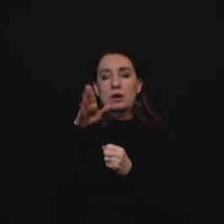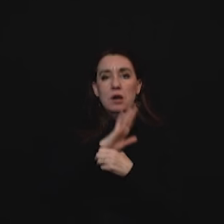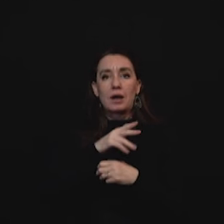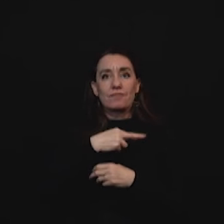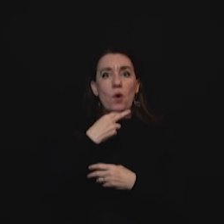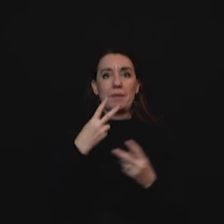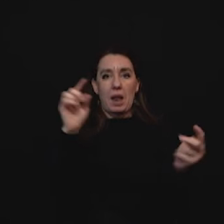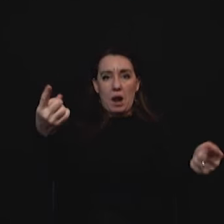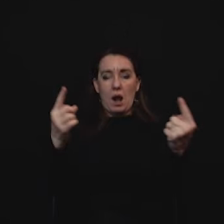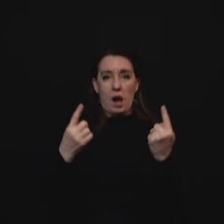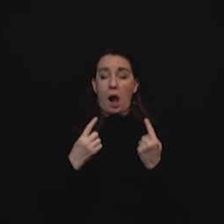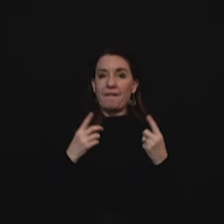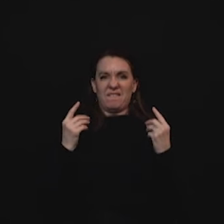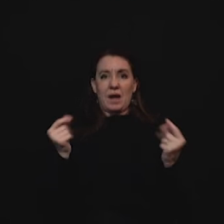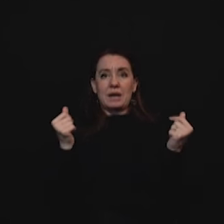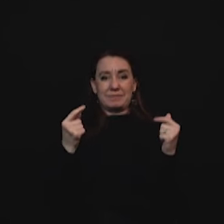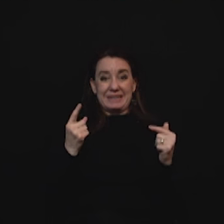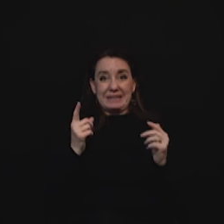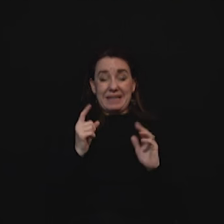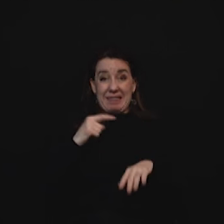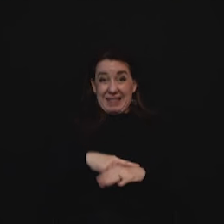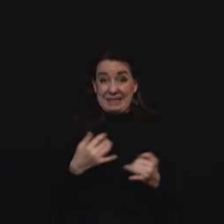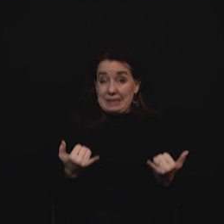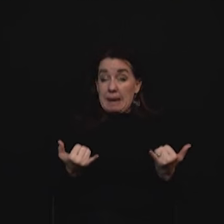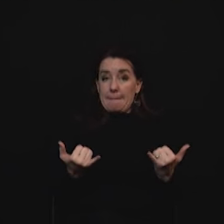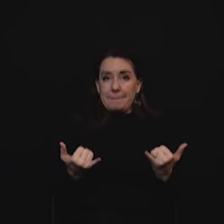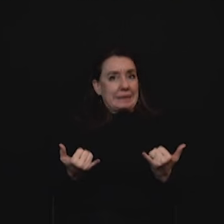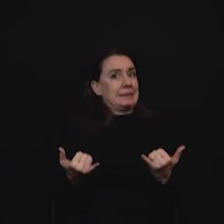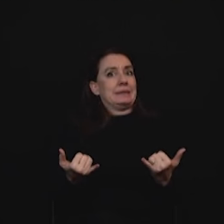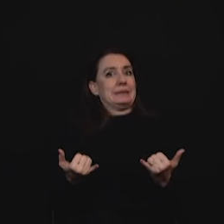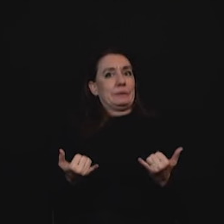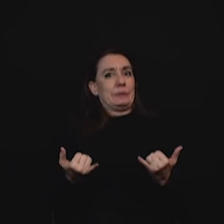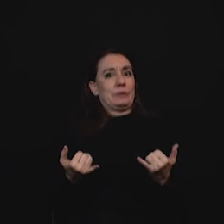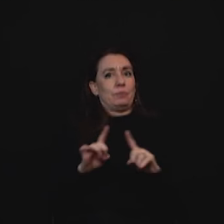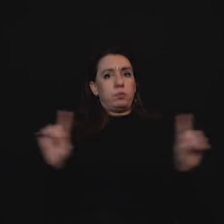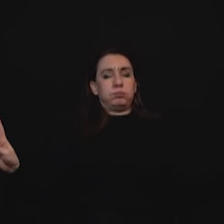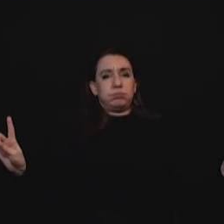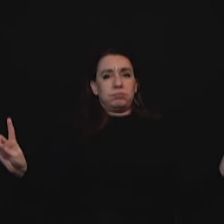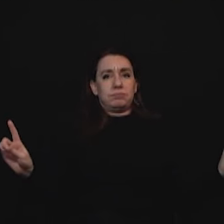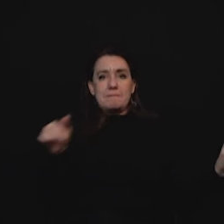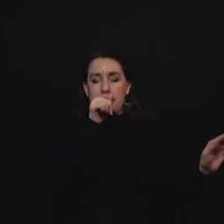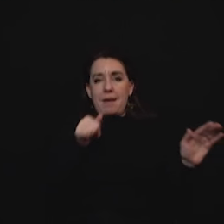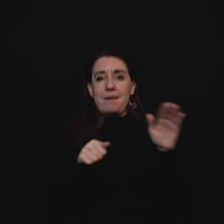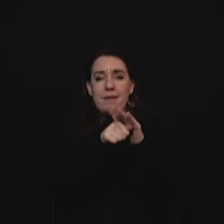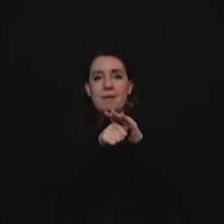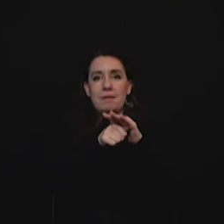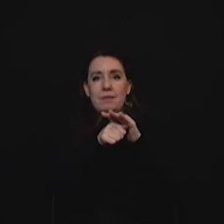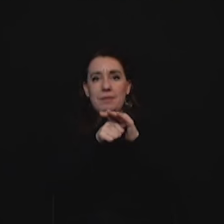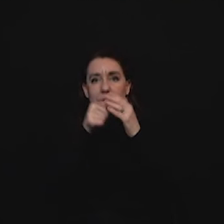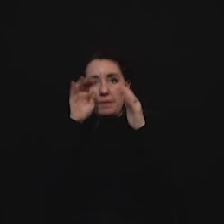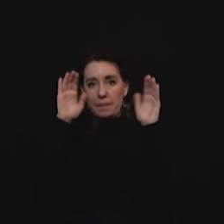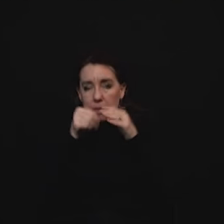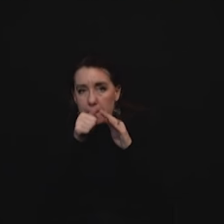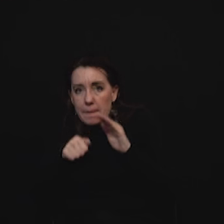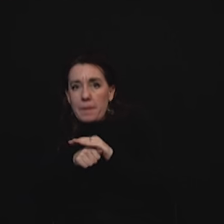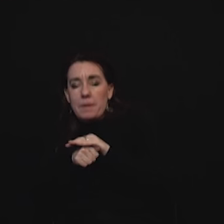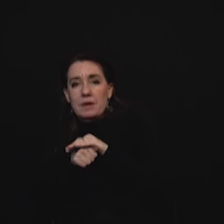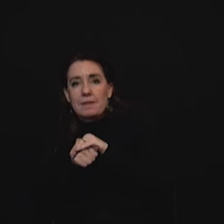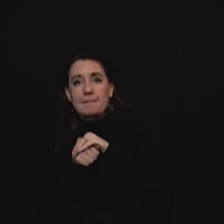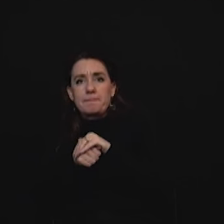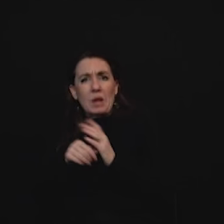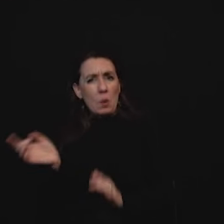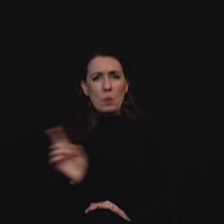him. But this time, they ran away from him and hid in the shadows.